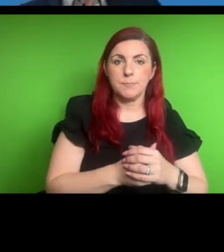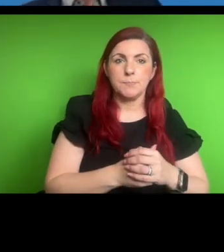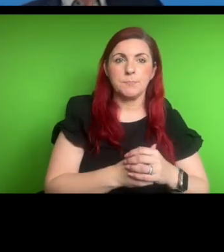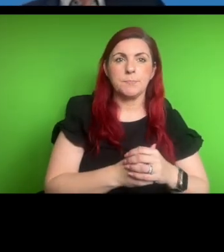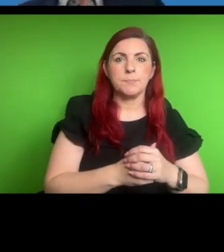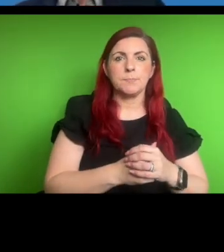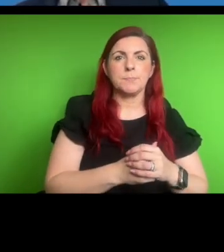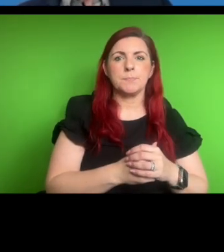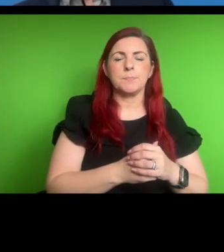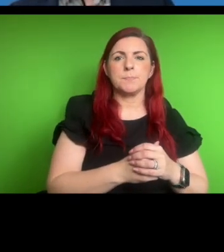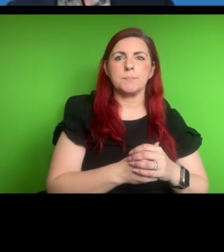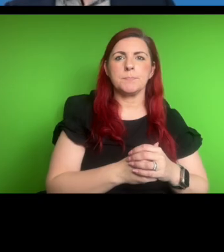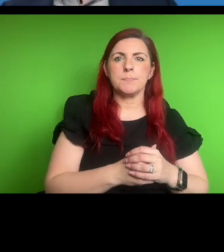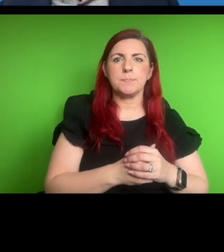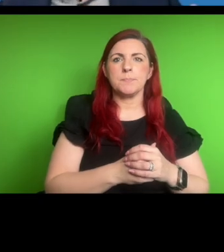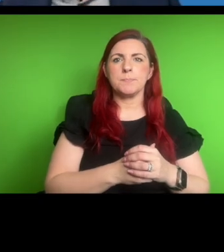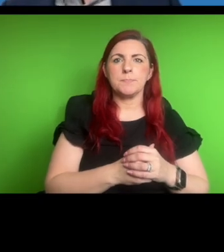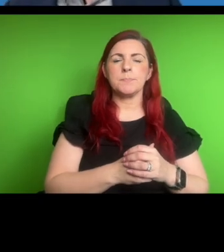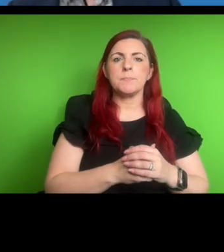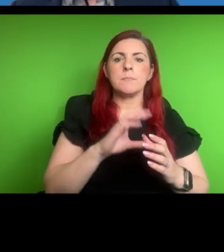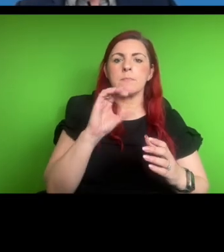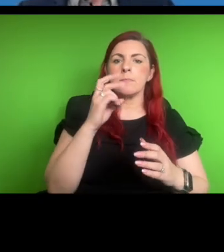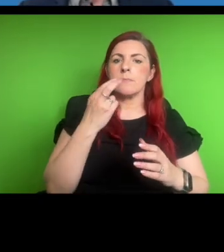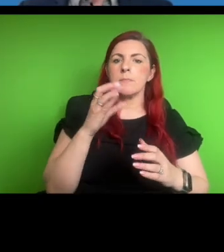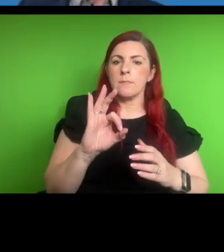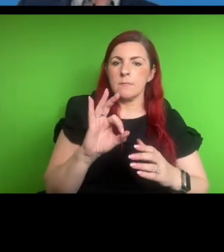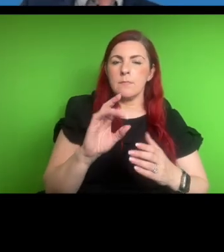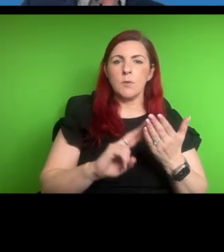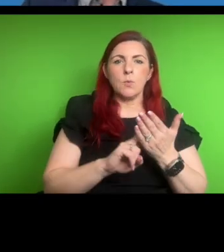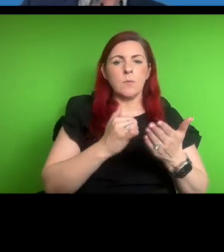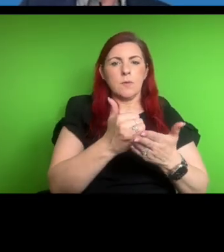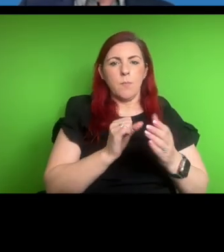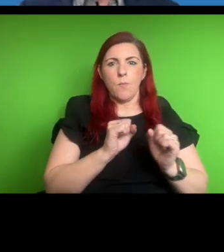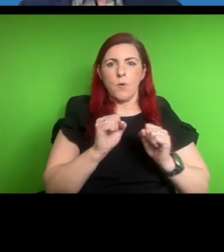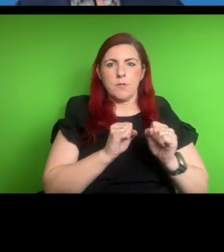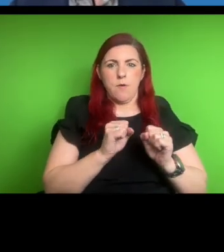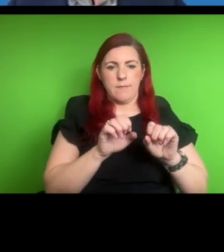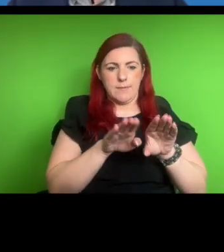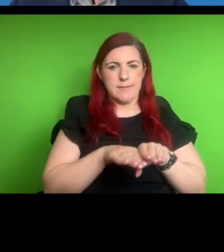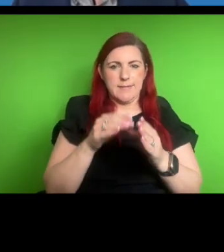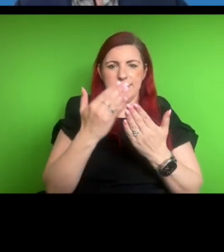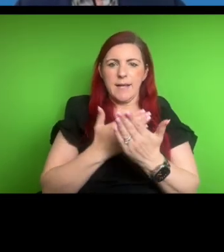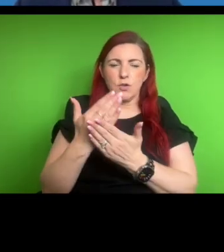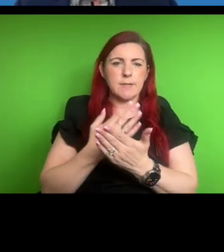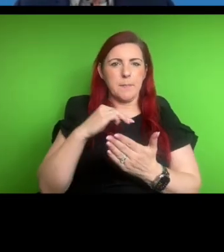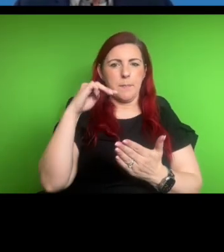So Comreg views the support services standard as very important in terms of providing services